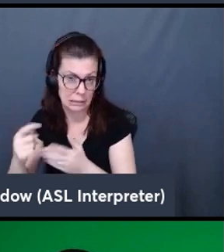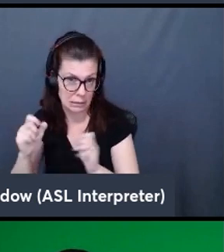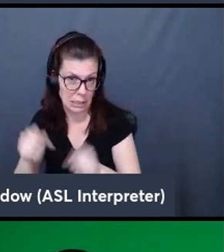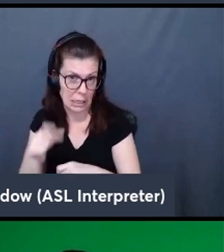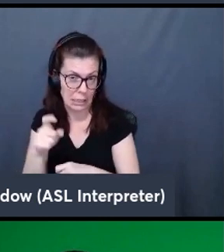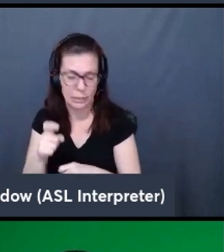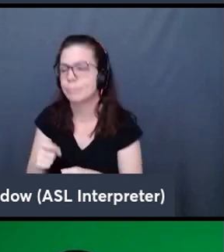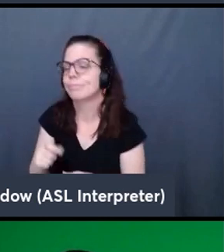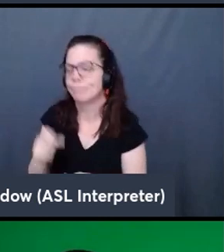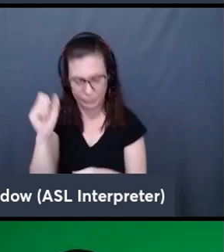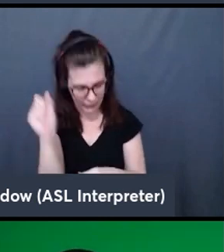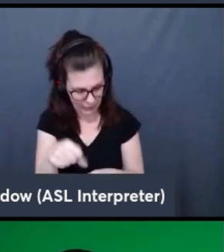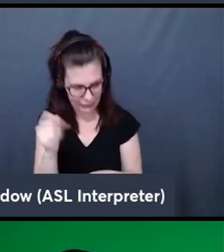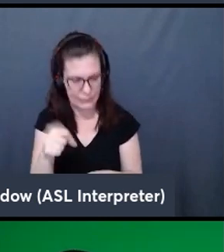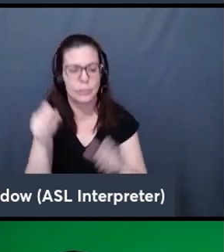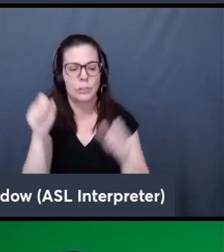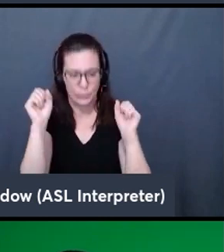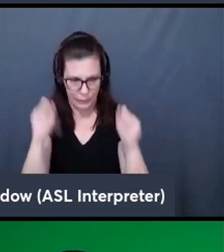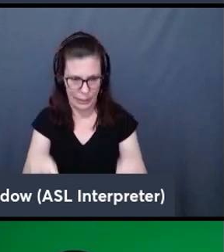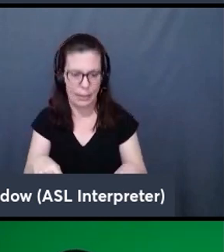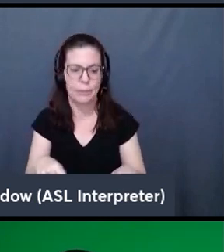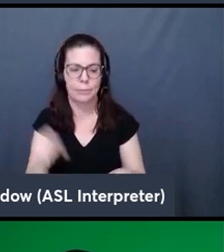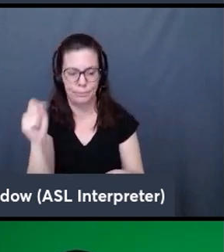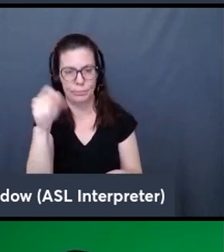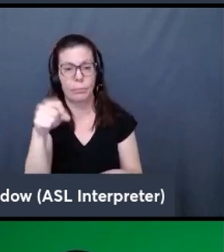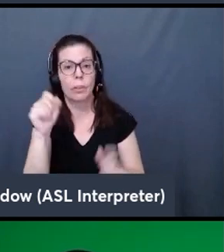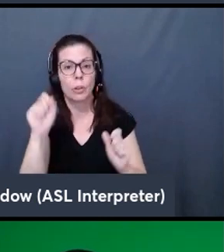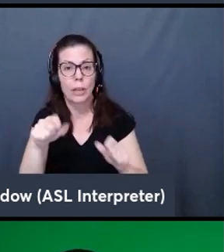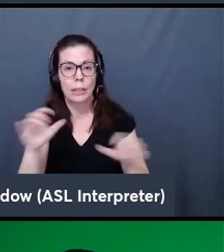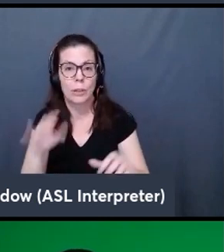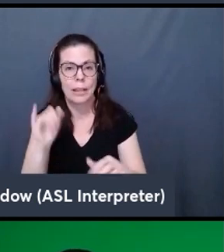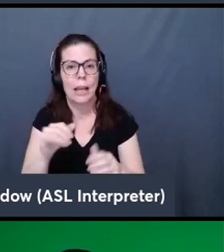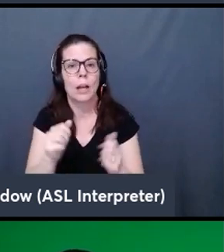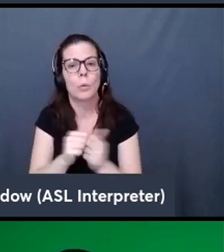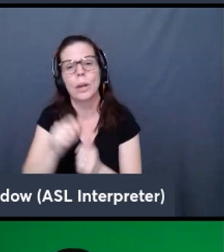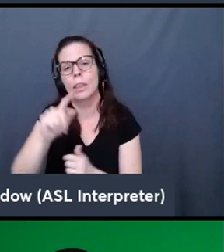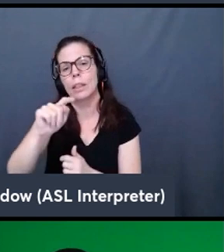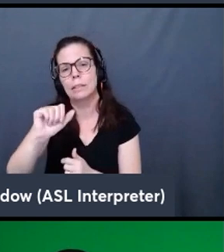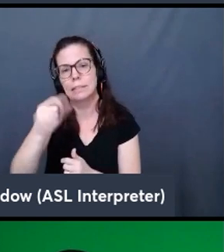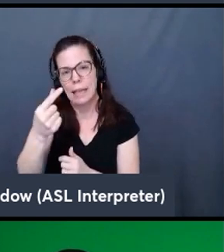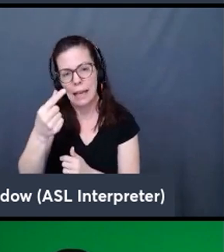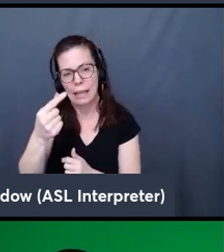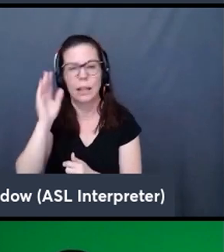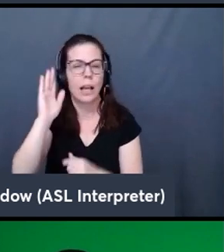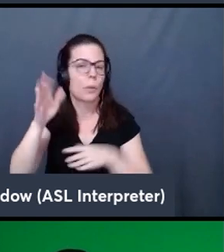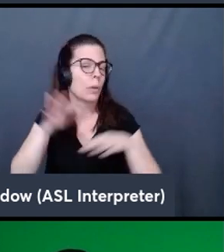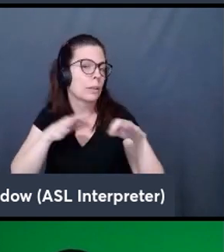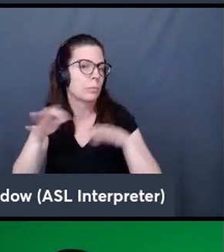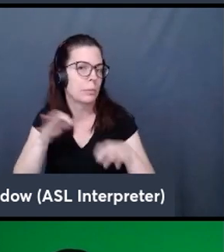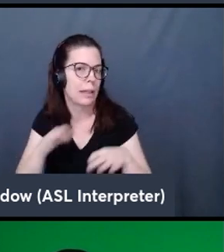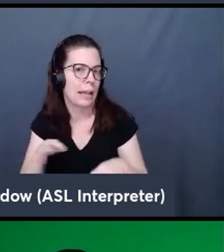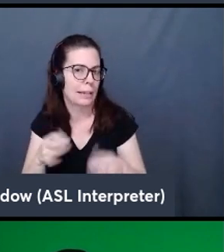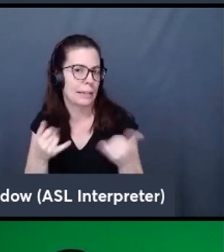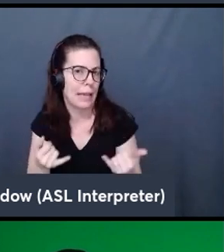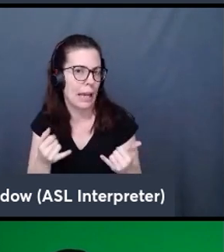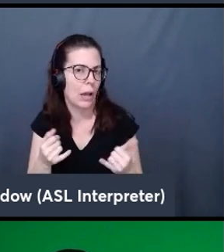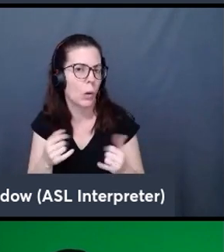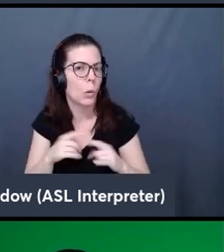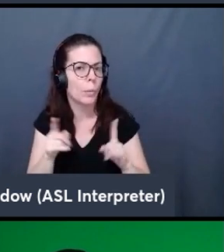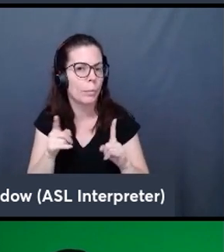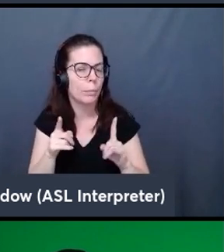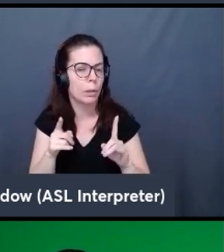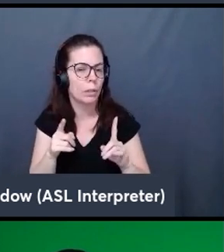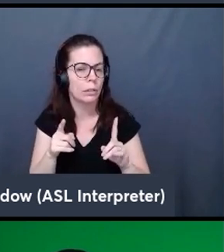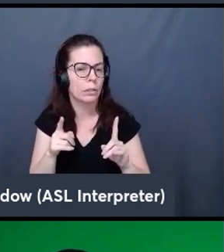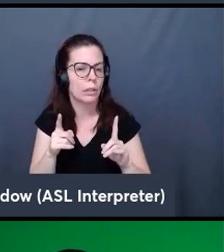Yes, absolutely. You can do that, and you can do that using tags. So I'll explain it now, but let me just